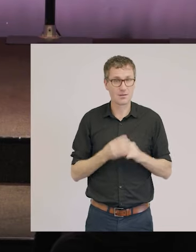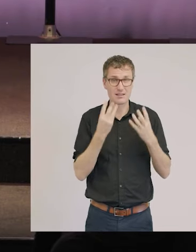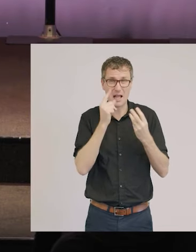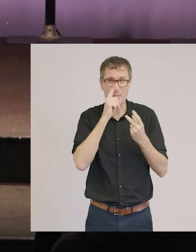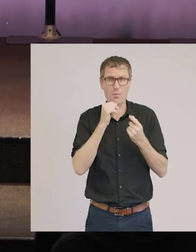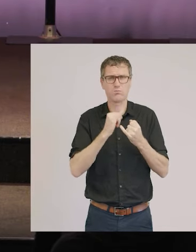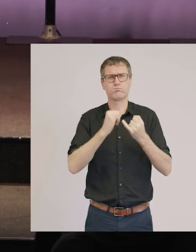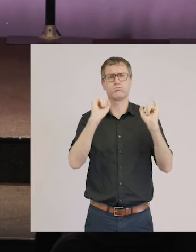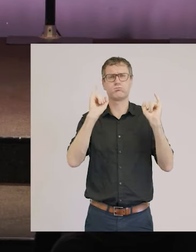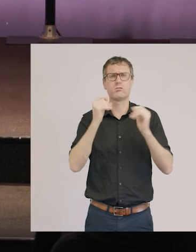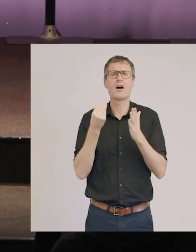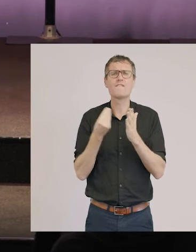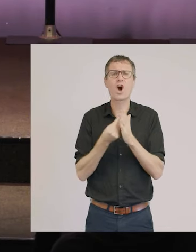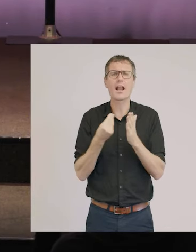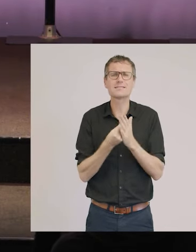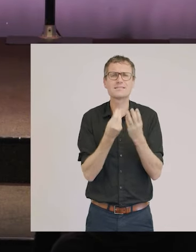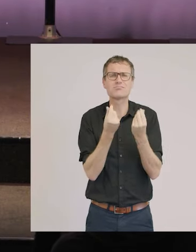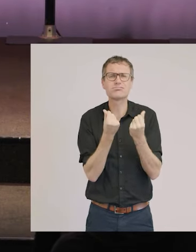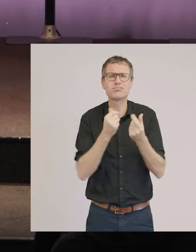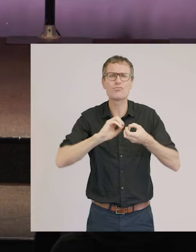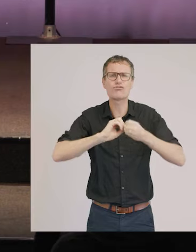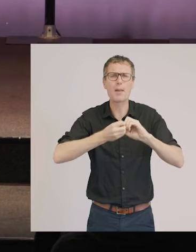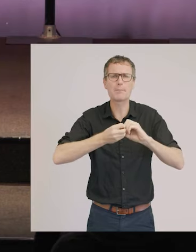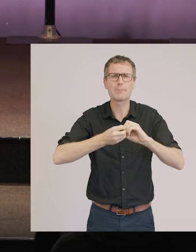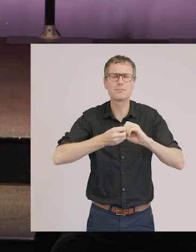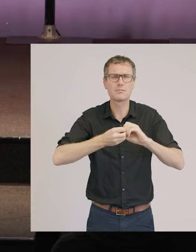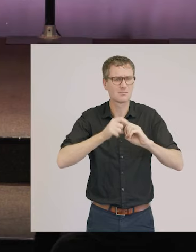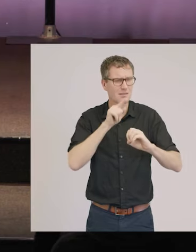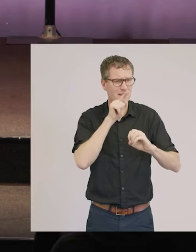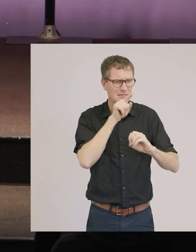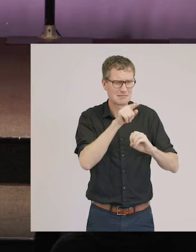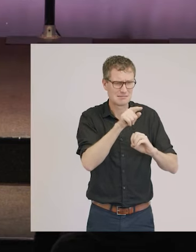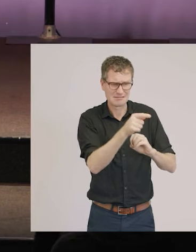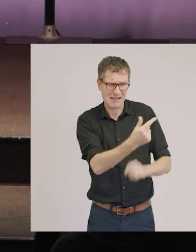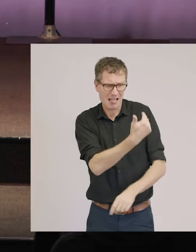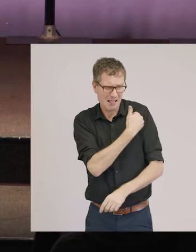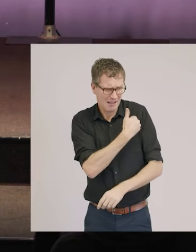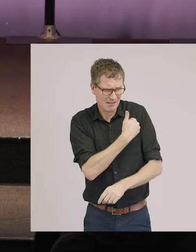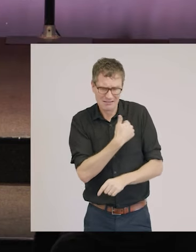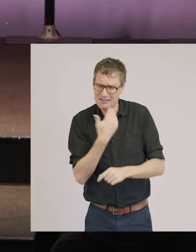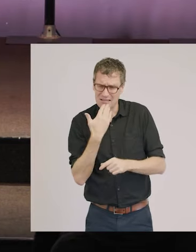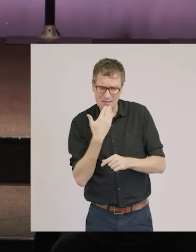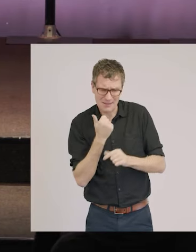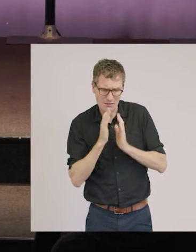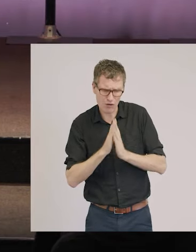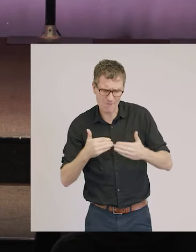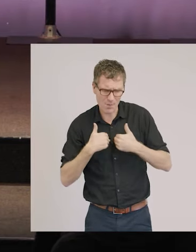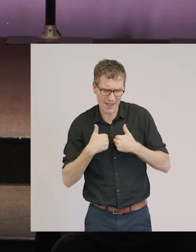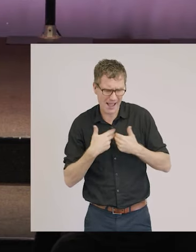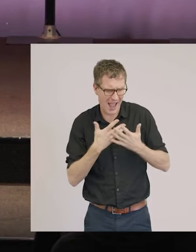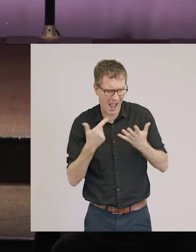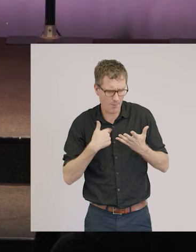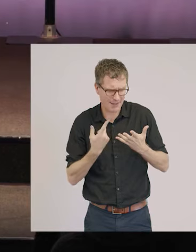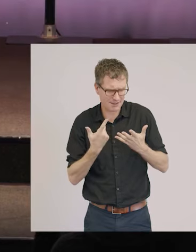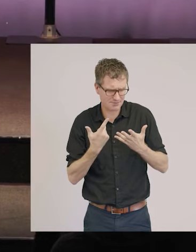you know. People get themselves into big financial pickles. And people come and ask for help. They say, oh my goodness, would you pray for me? How